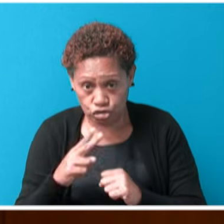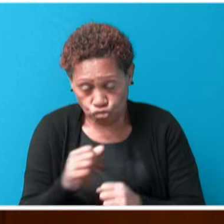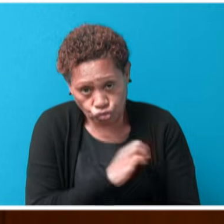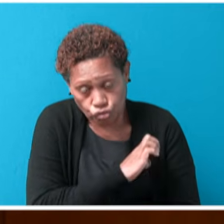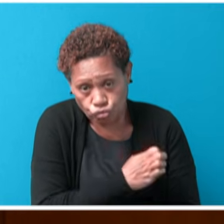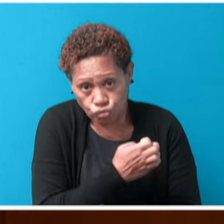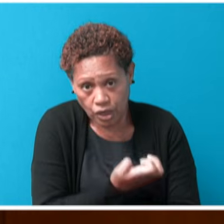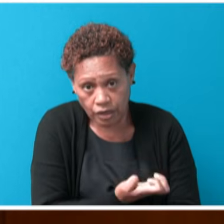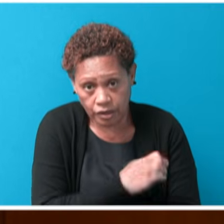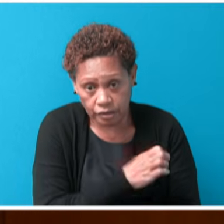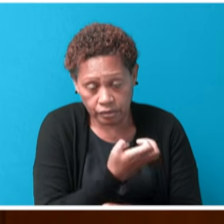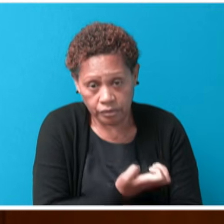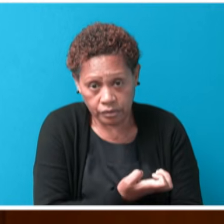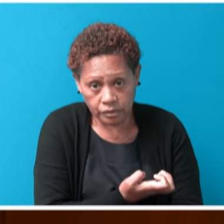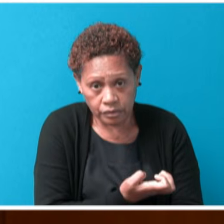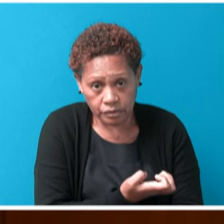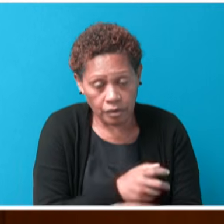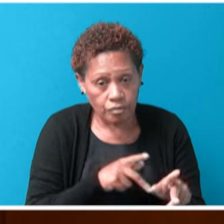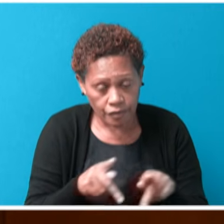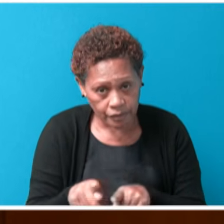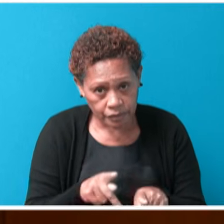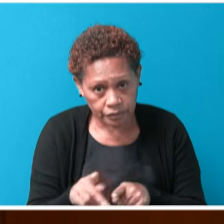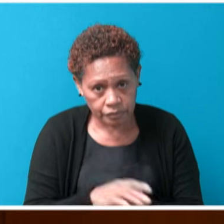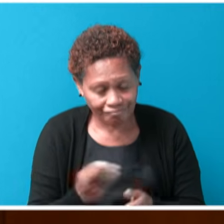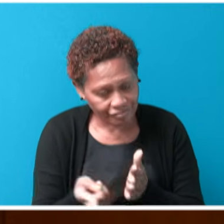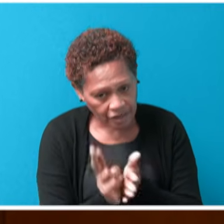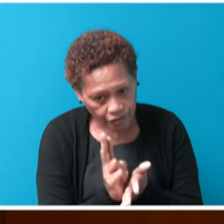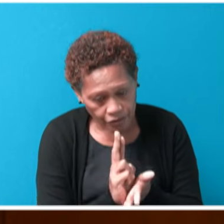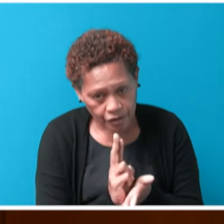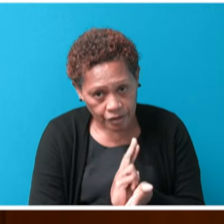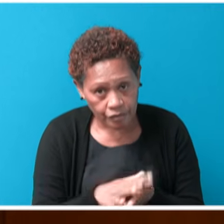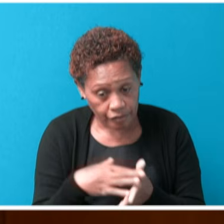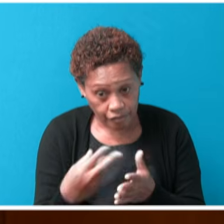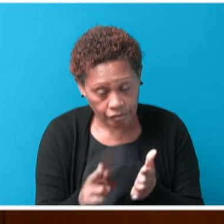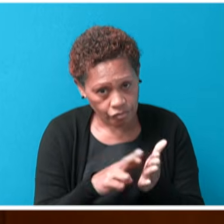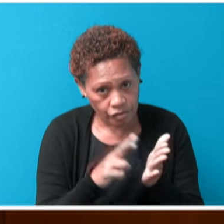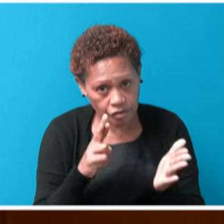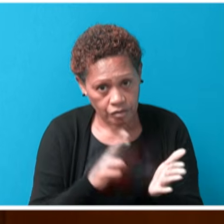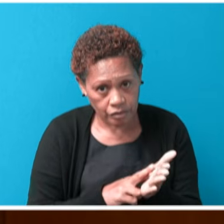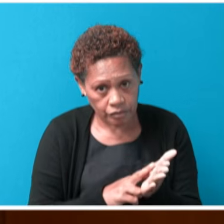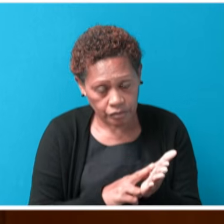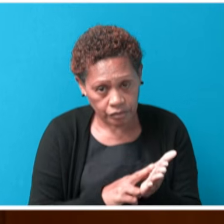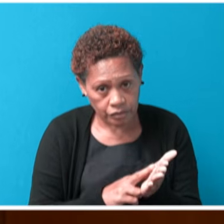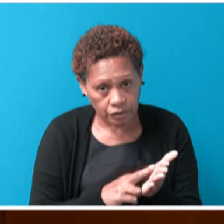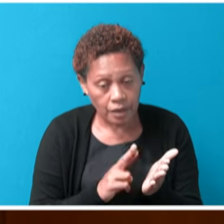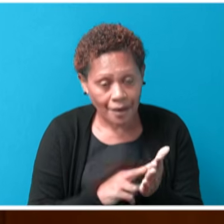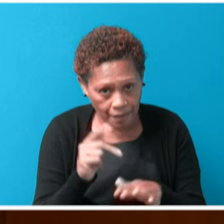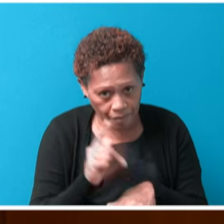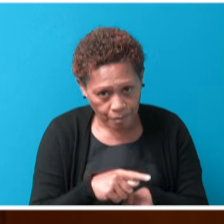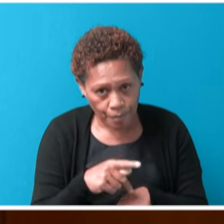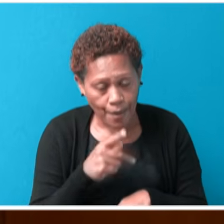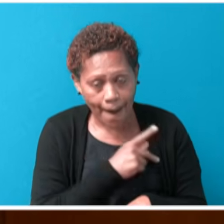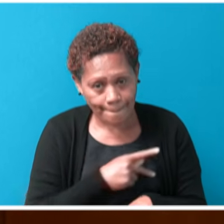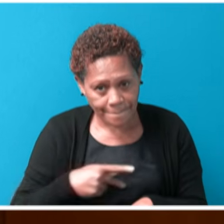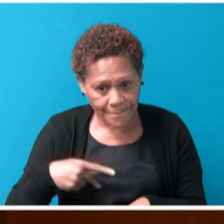up performance. The review is undertaken through a phased approach involving the Office of the Prime Minister,